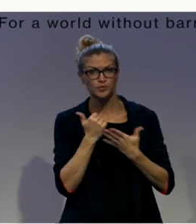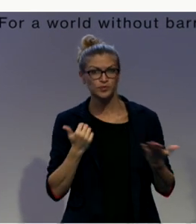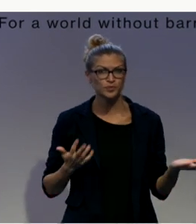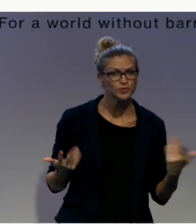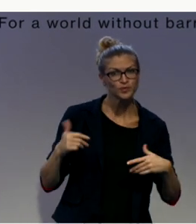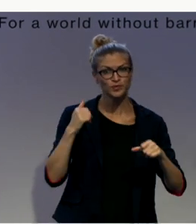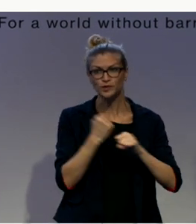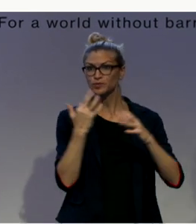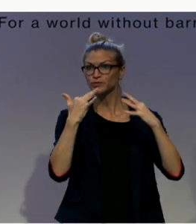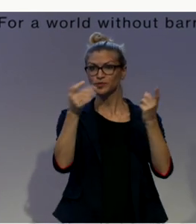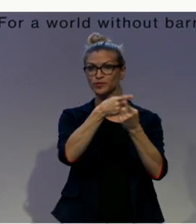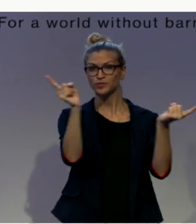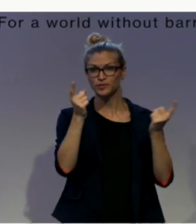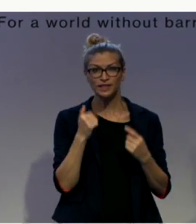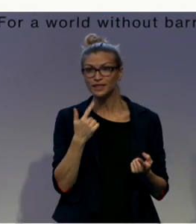Well,